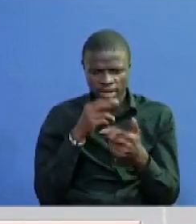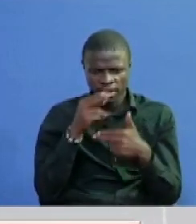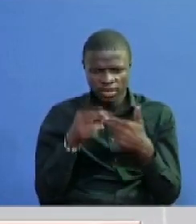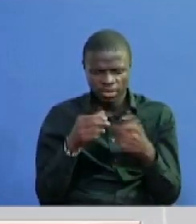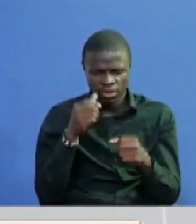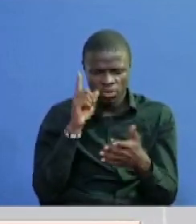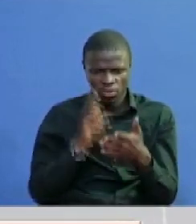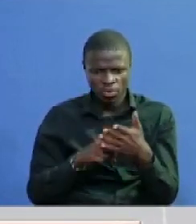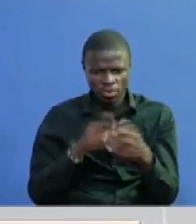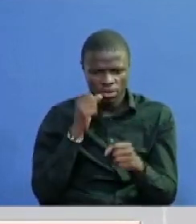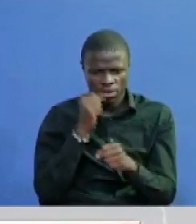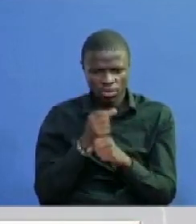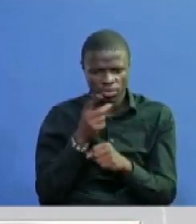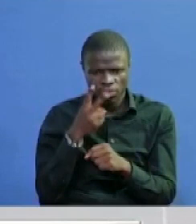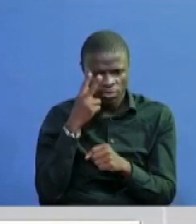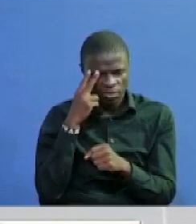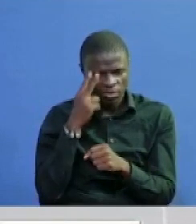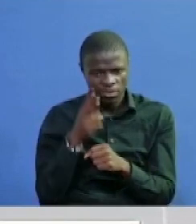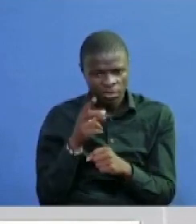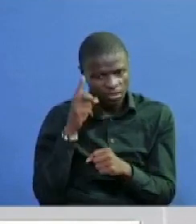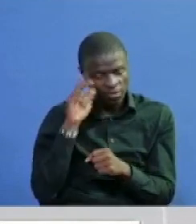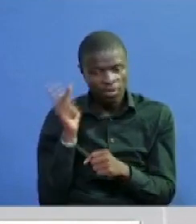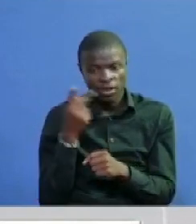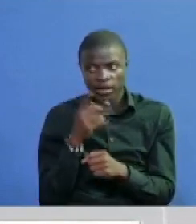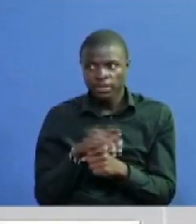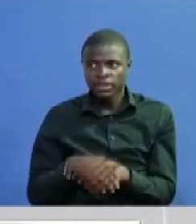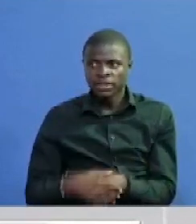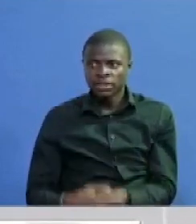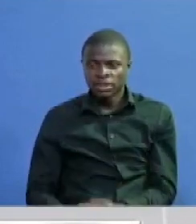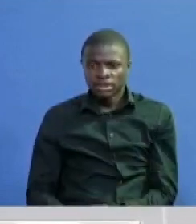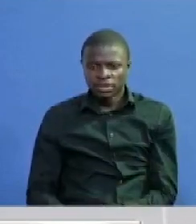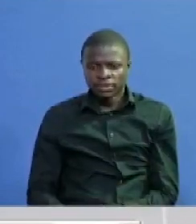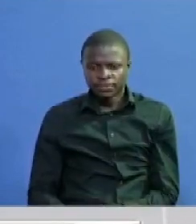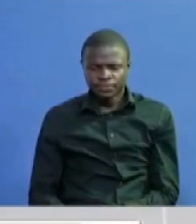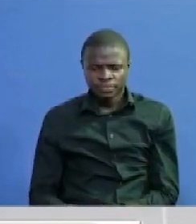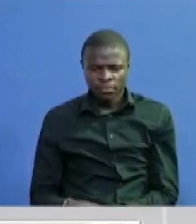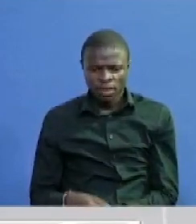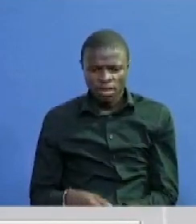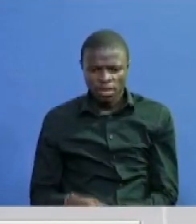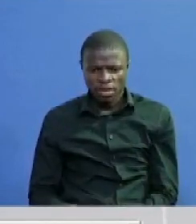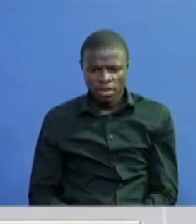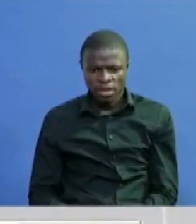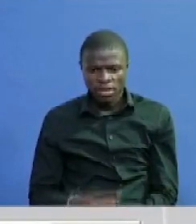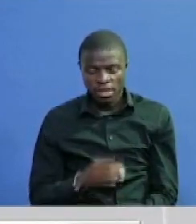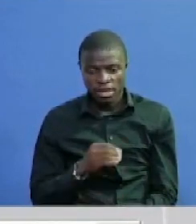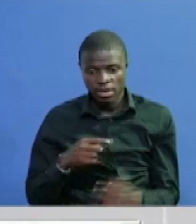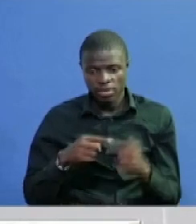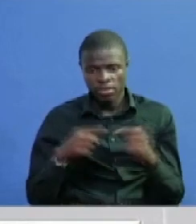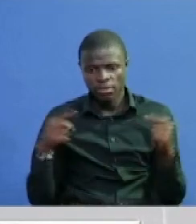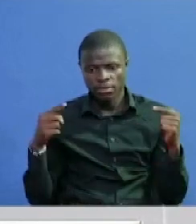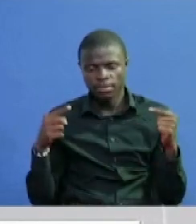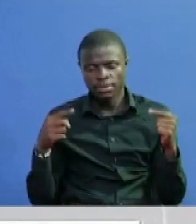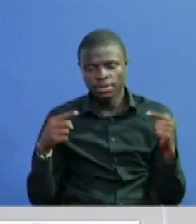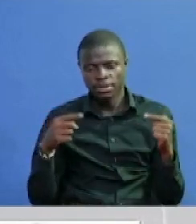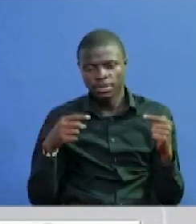do you foresee for Kenyans now that we just witnessed Kenyans go to the streets? And Azimio la Umoja,